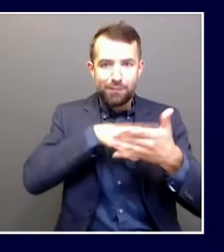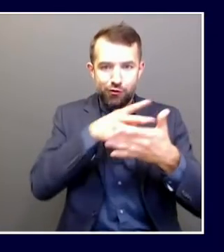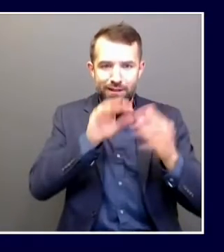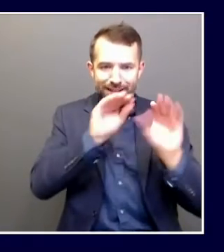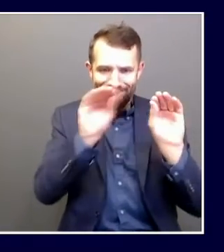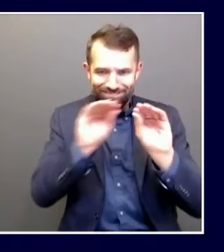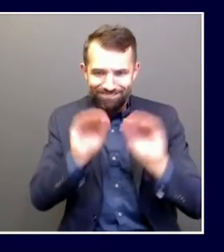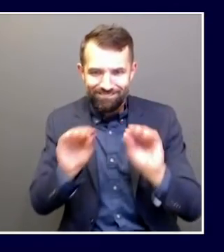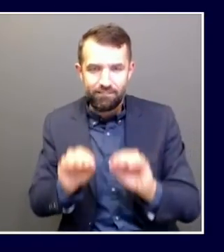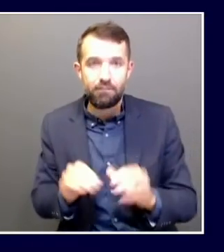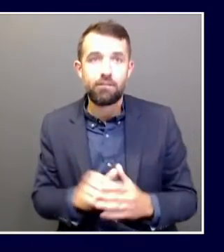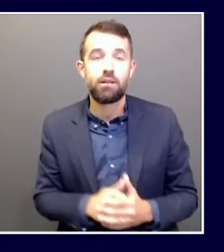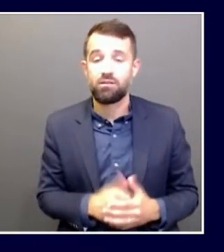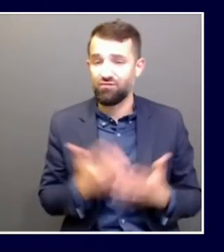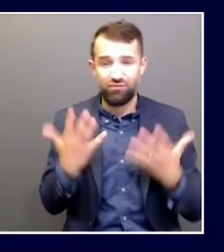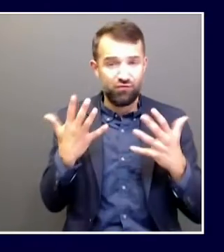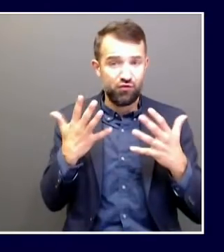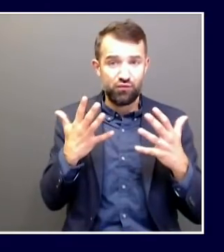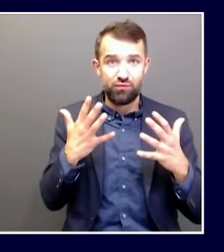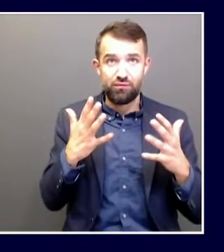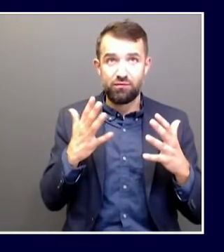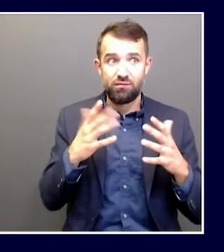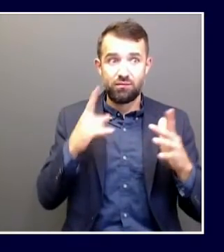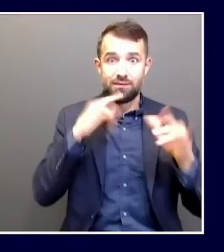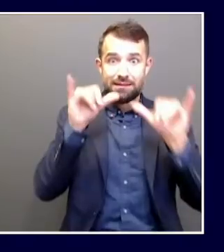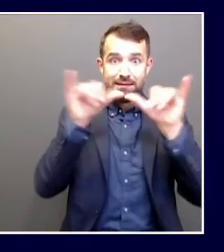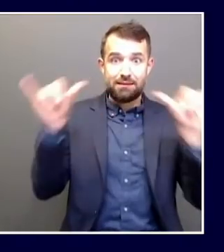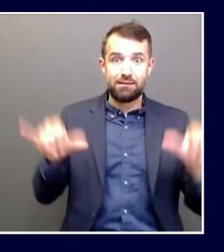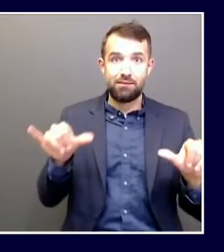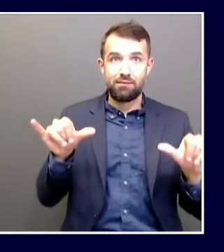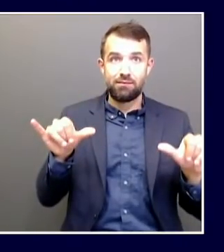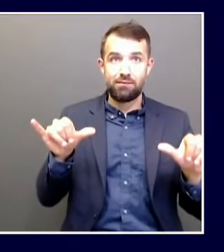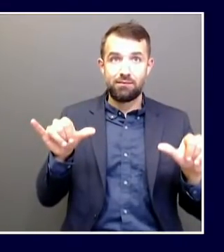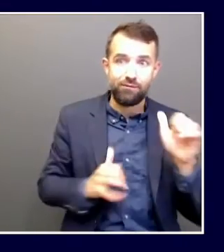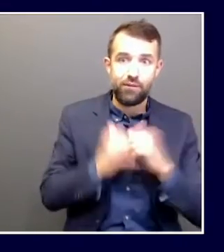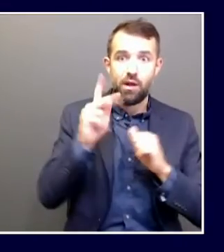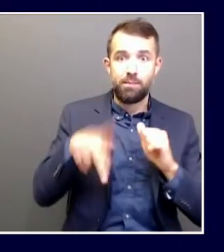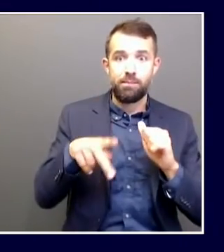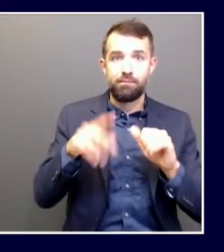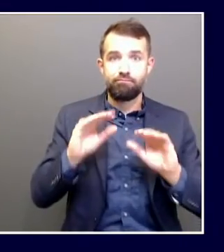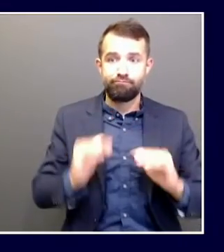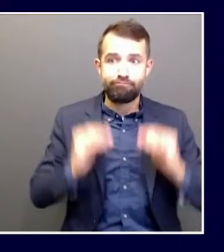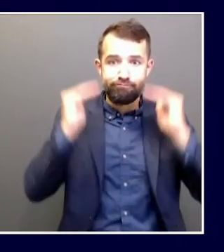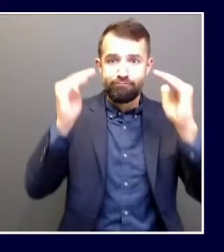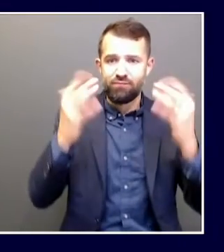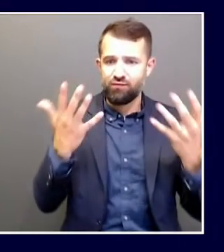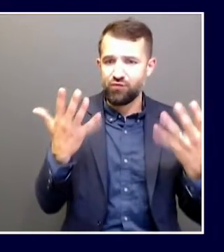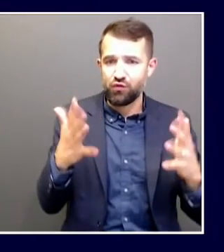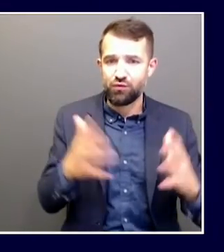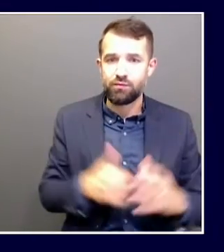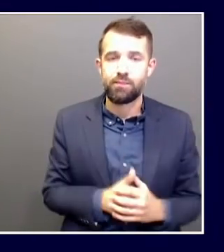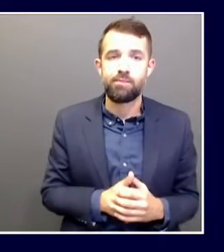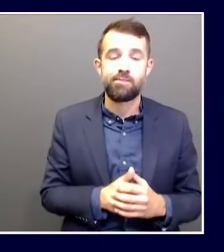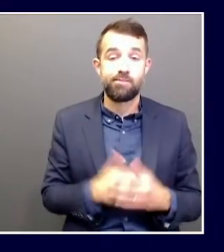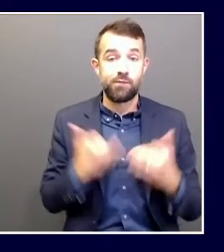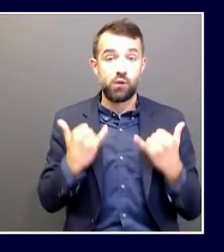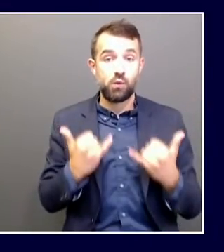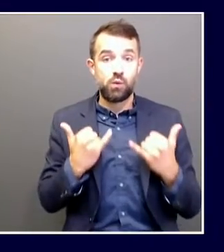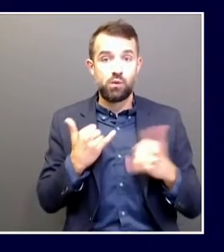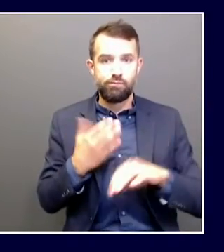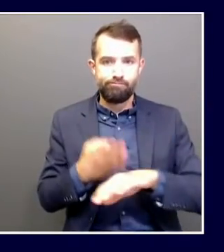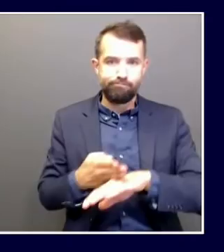that scheduling platform, just in light of the booster push. In particular, we've improved the